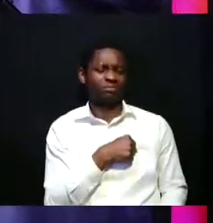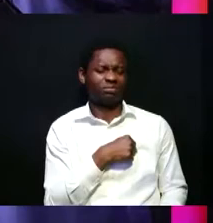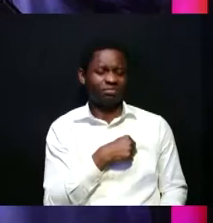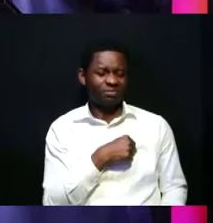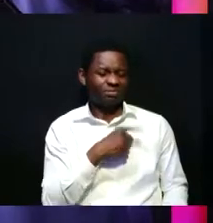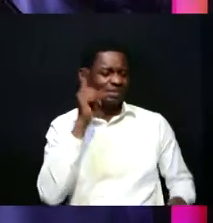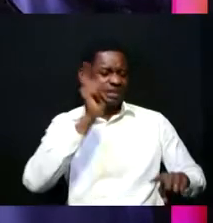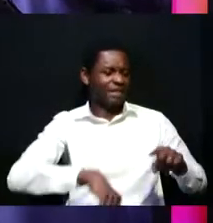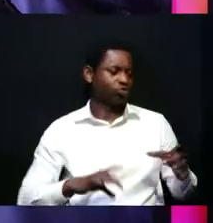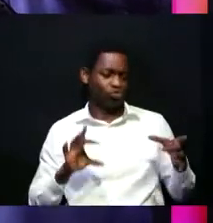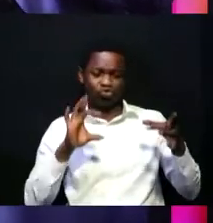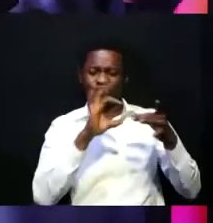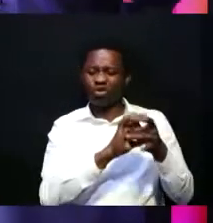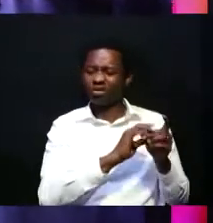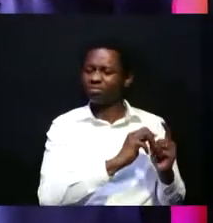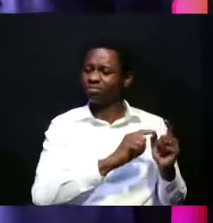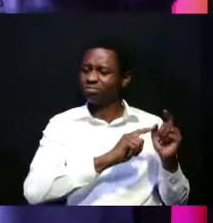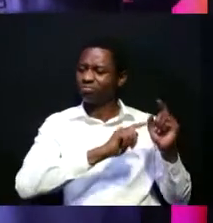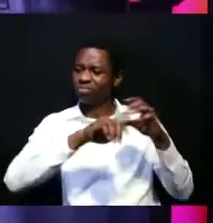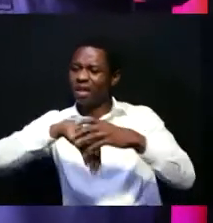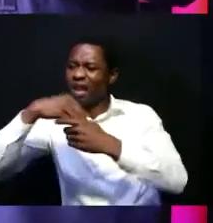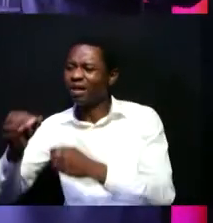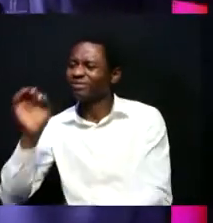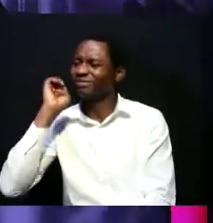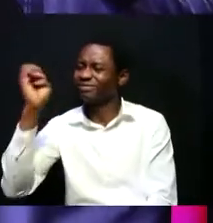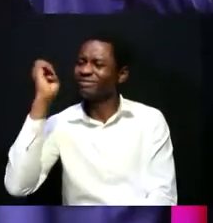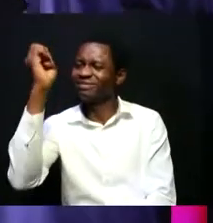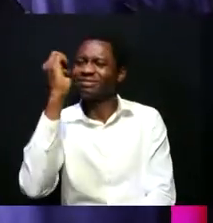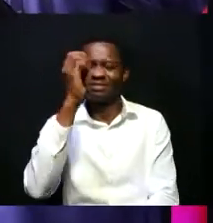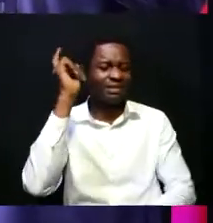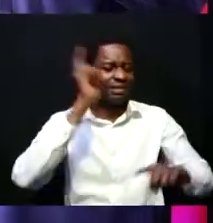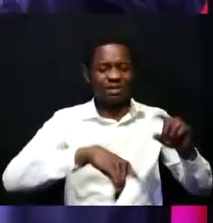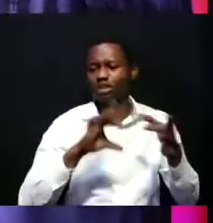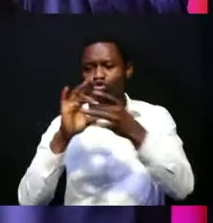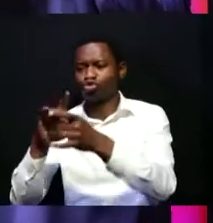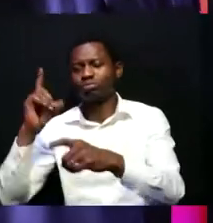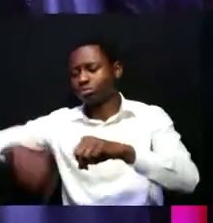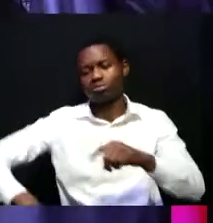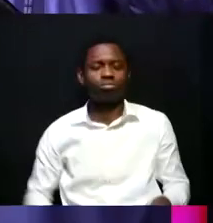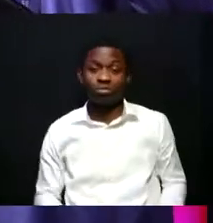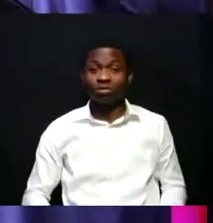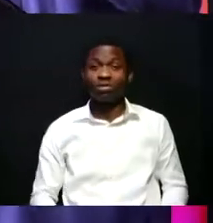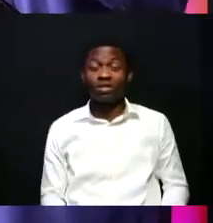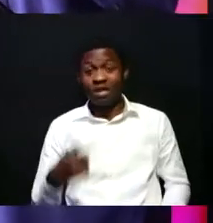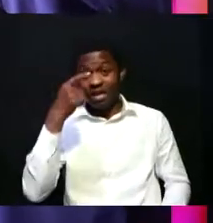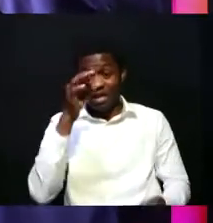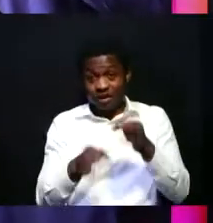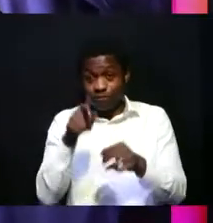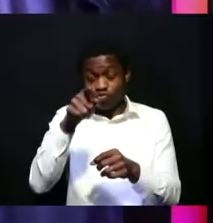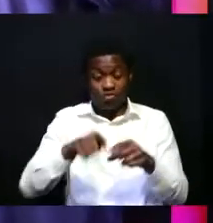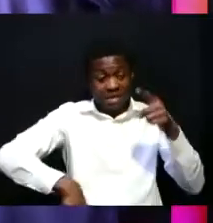preach the gospel of Christ. No, you don't qualify.